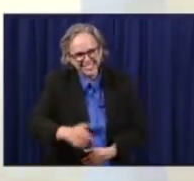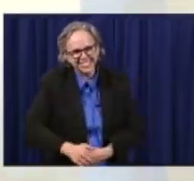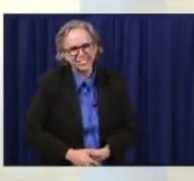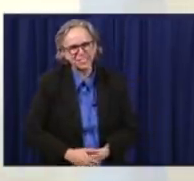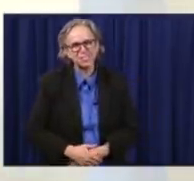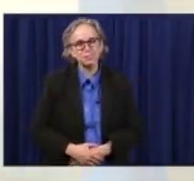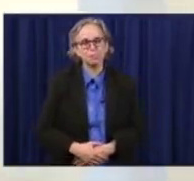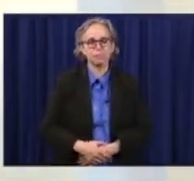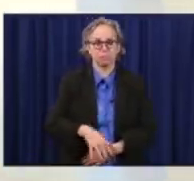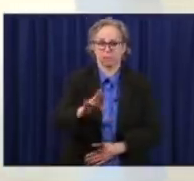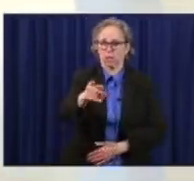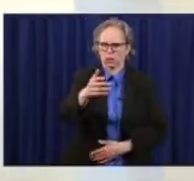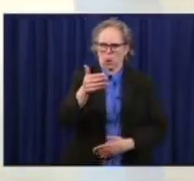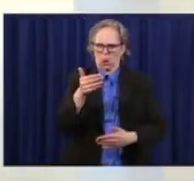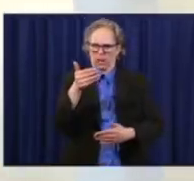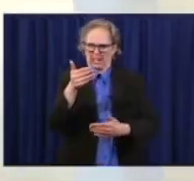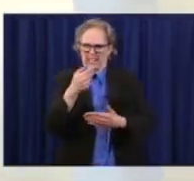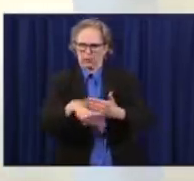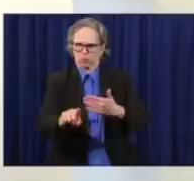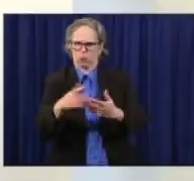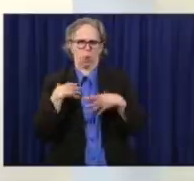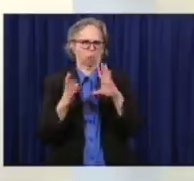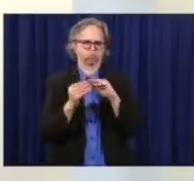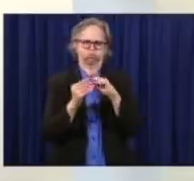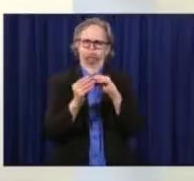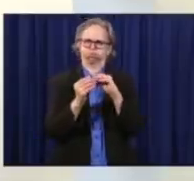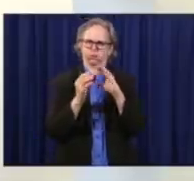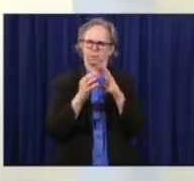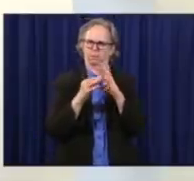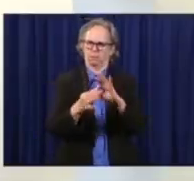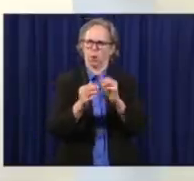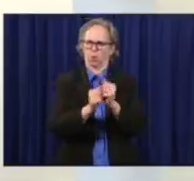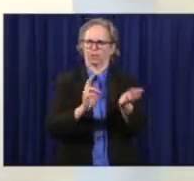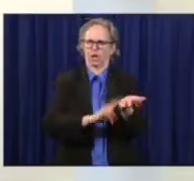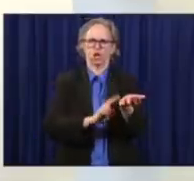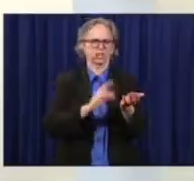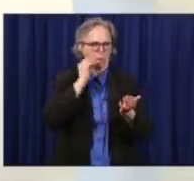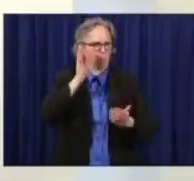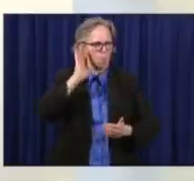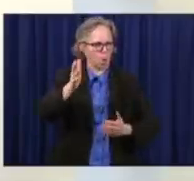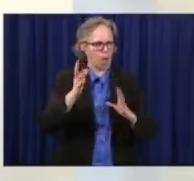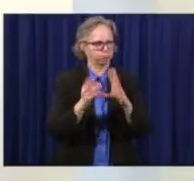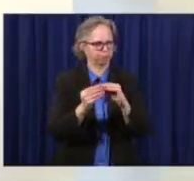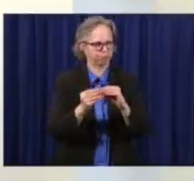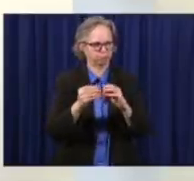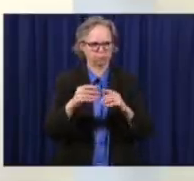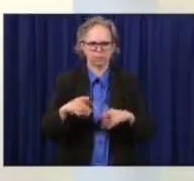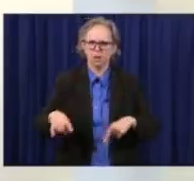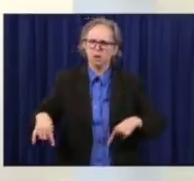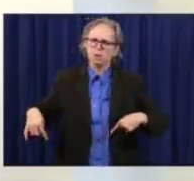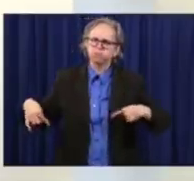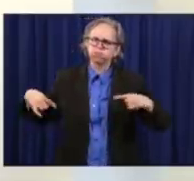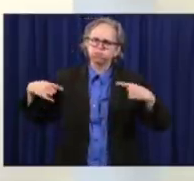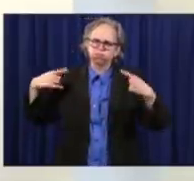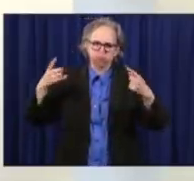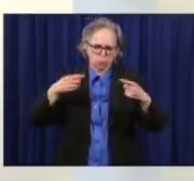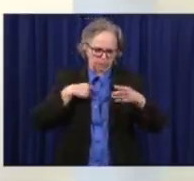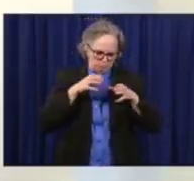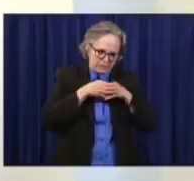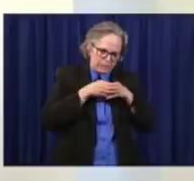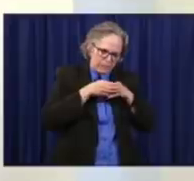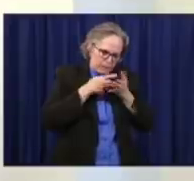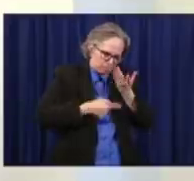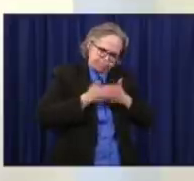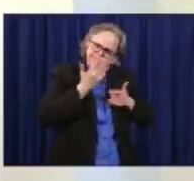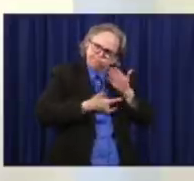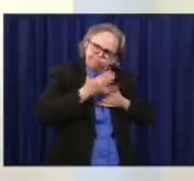during the week, we will be talking a lot more about nursing homes. All along, we've had a sort of strike team of folks who have